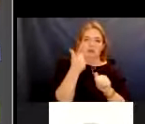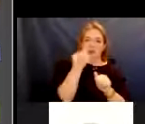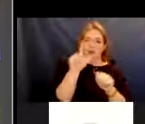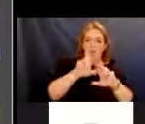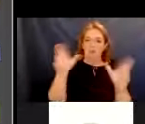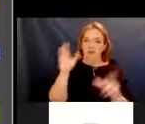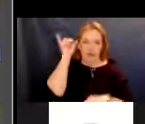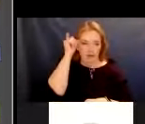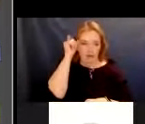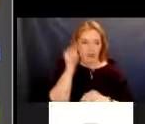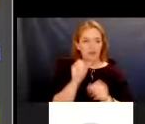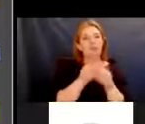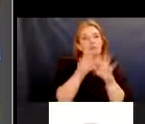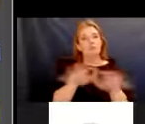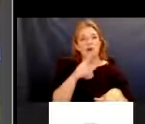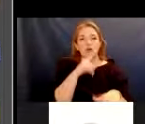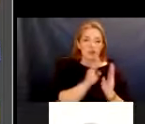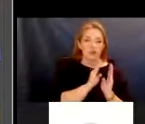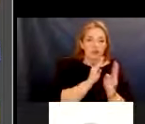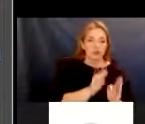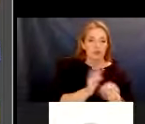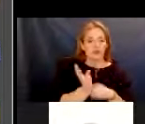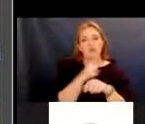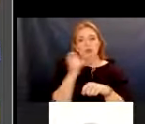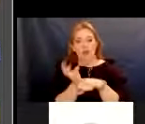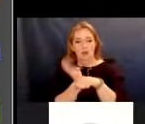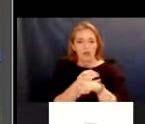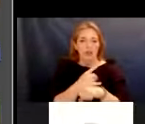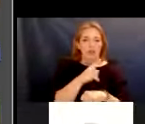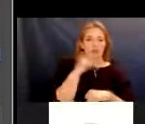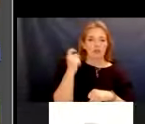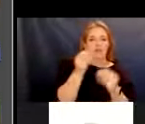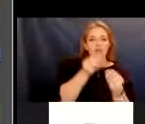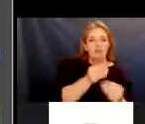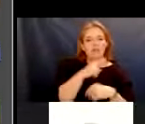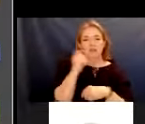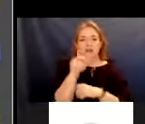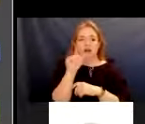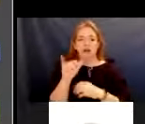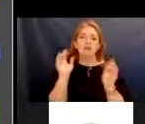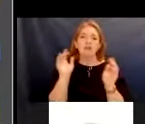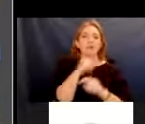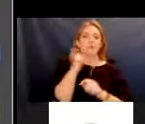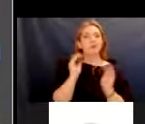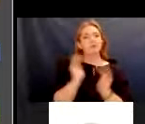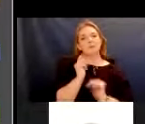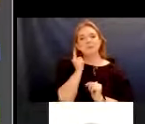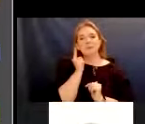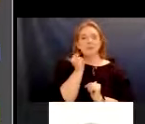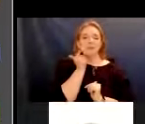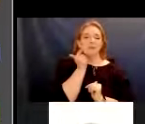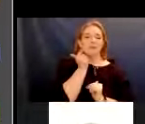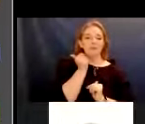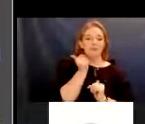Sprawl, dry creeks, dry quills, sprawl, dry feed, dry clay, dry small, petty lads. Call my